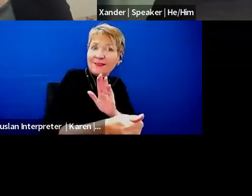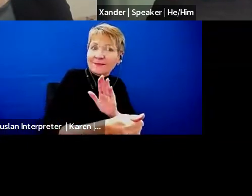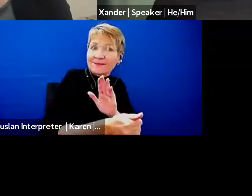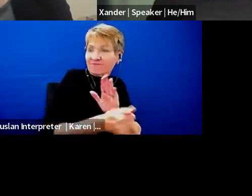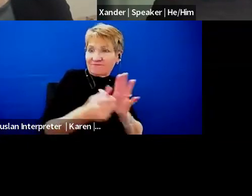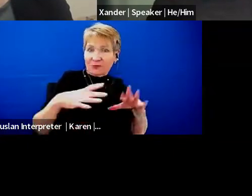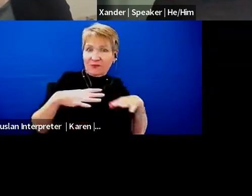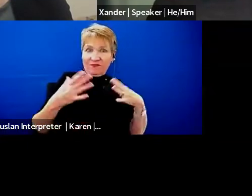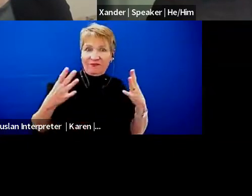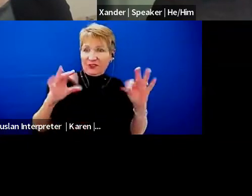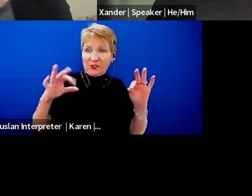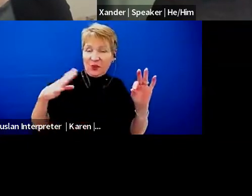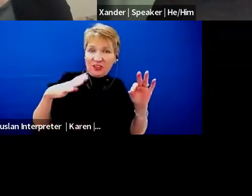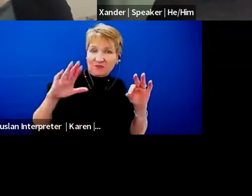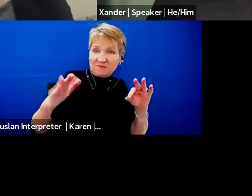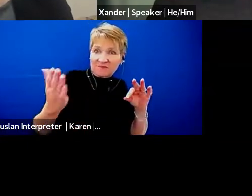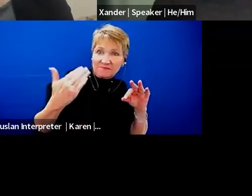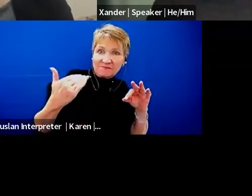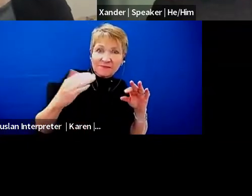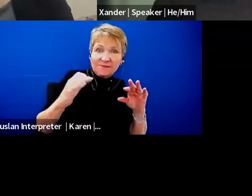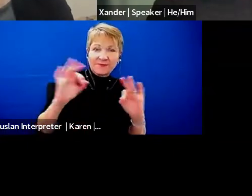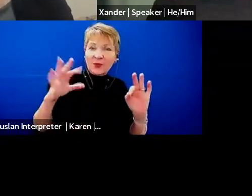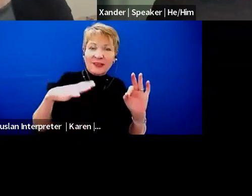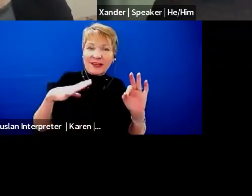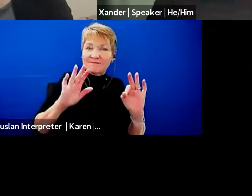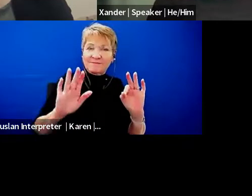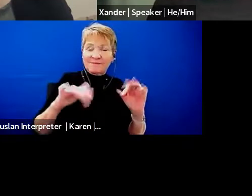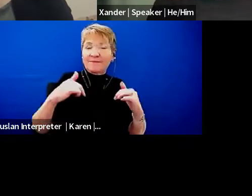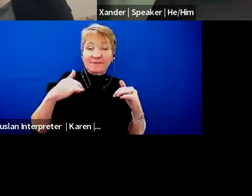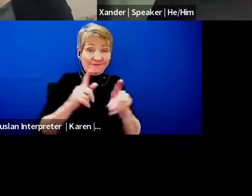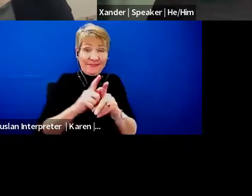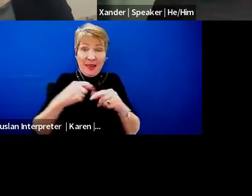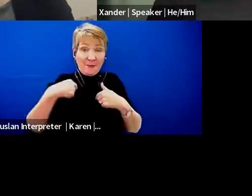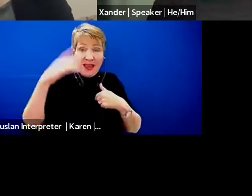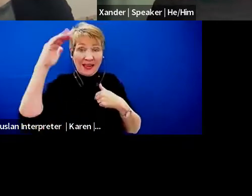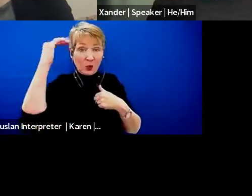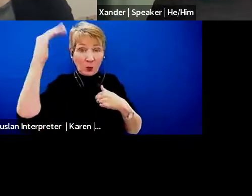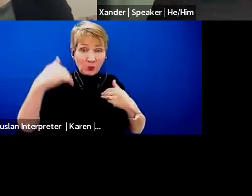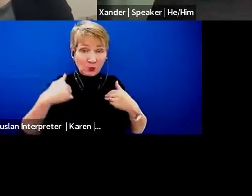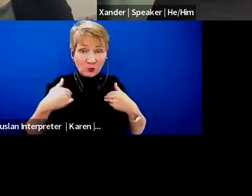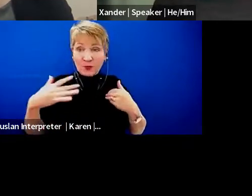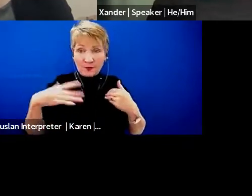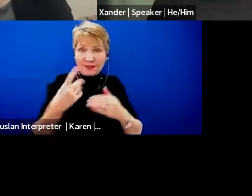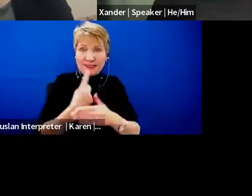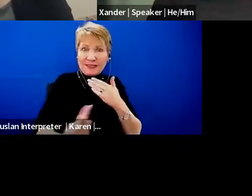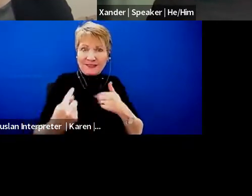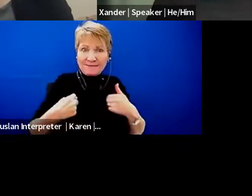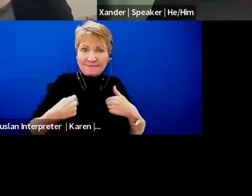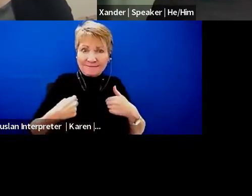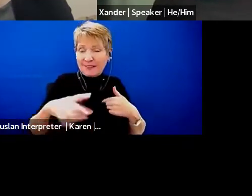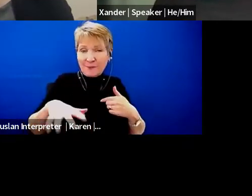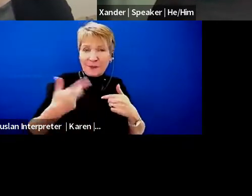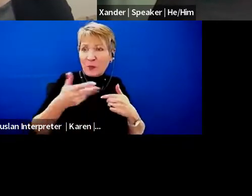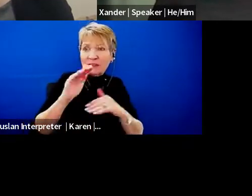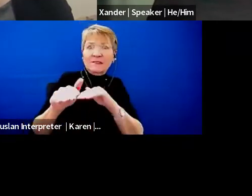my own. And still, as an adult, I just want to do everything on my own. I want to be independent. And that was